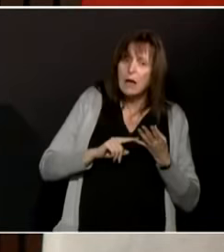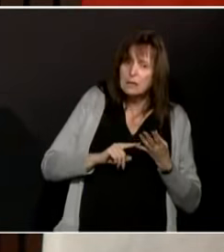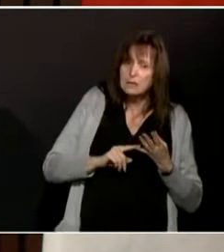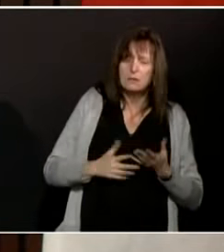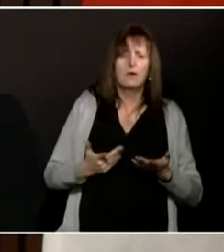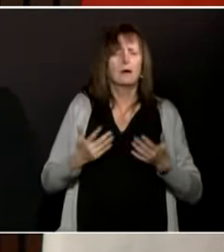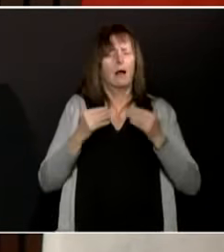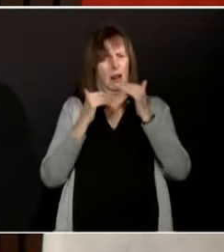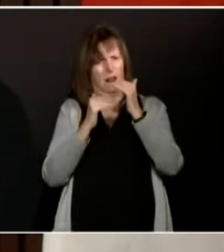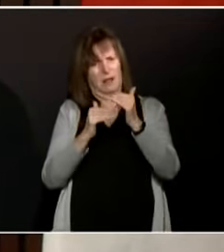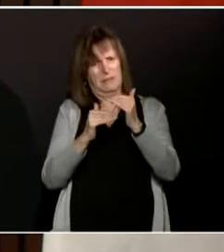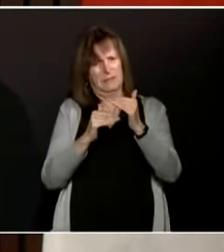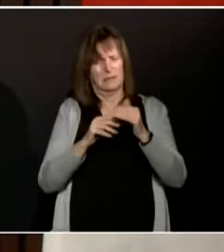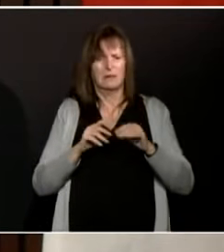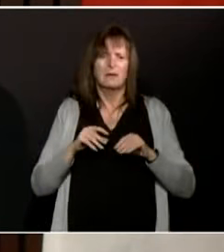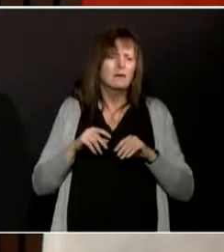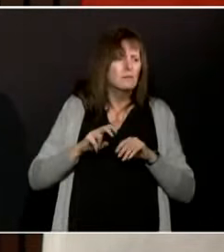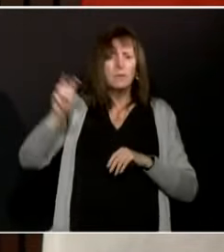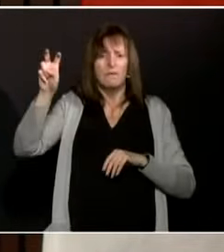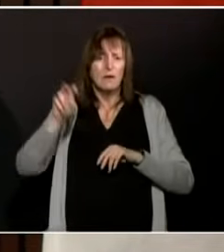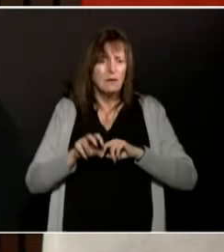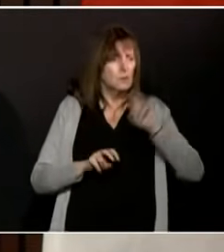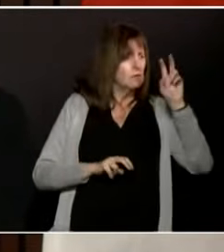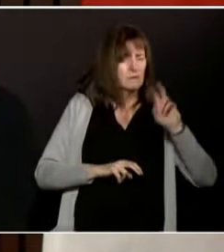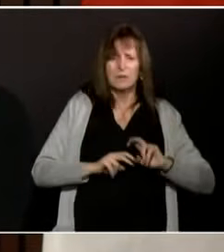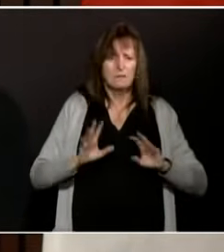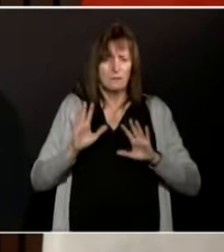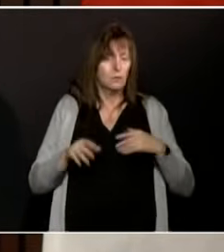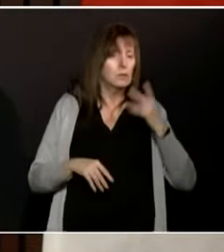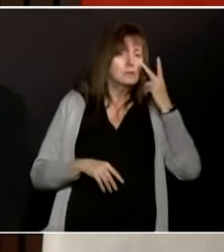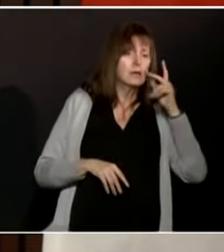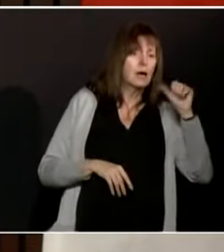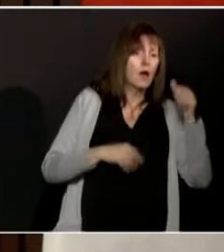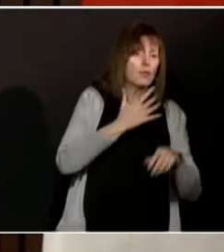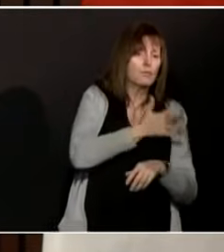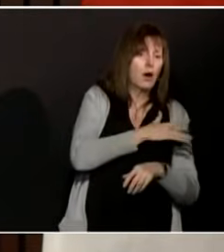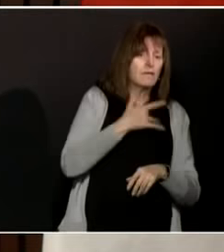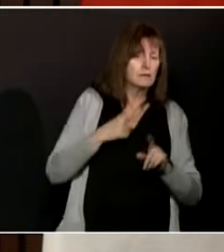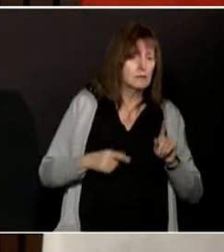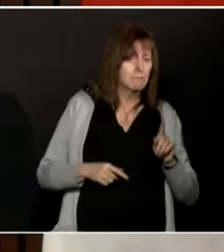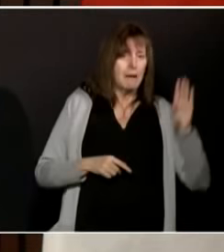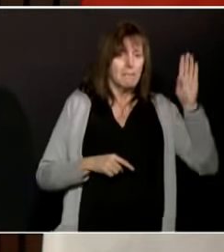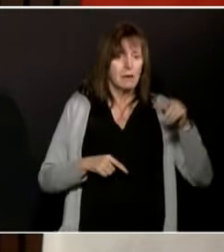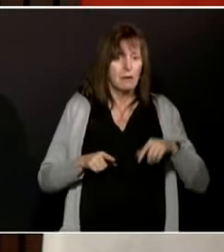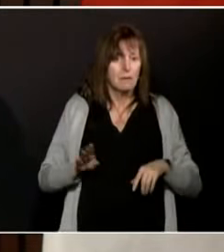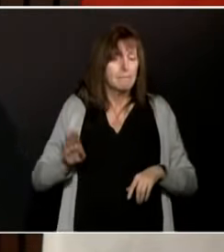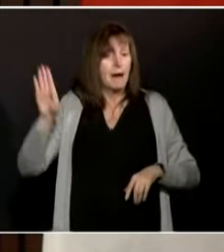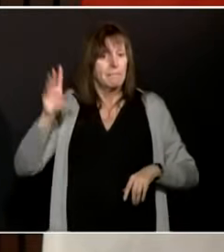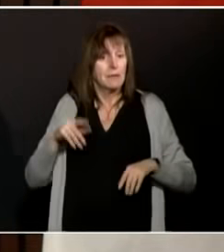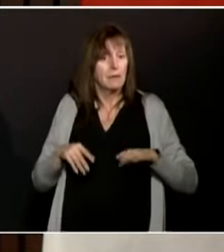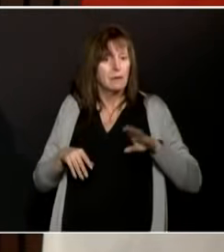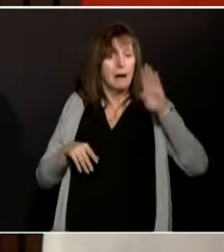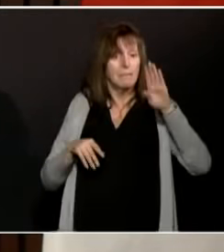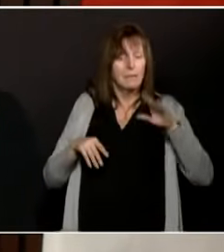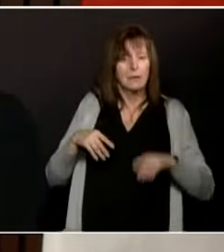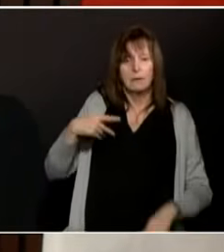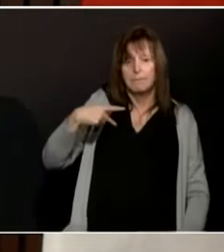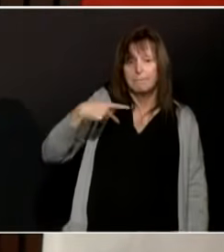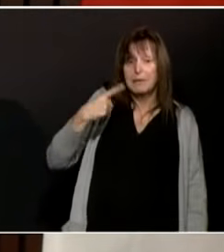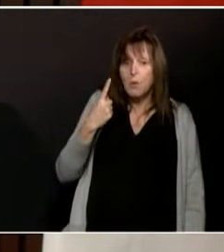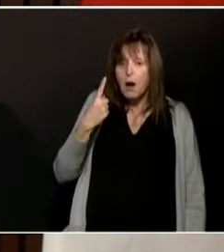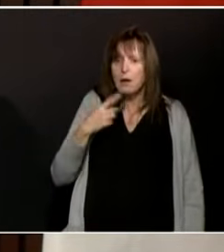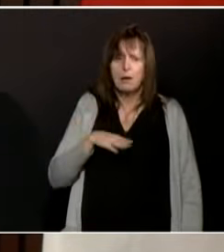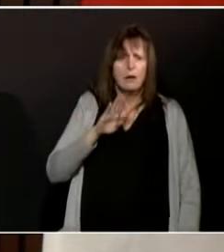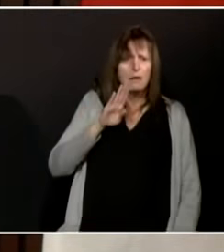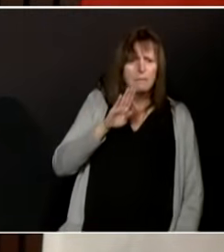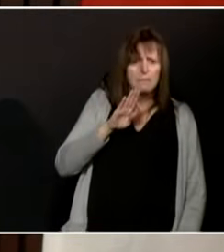there's been spikes in other provinces and some of the variants of concern. We're trying to keep those, the P1, B1351 under